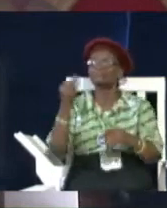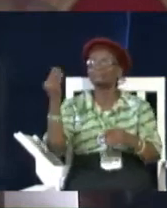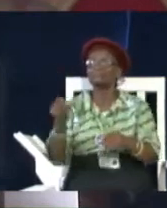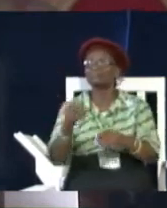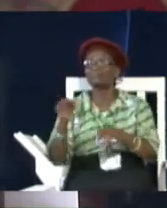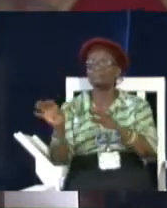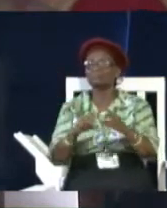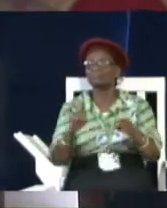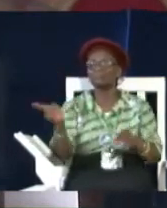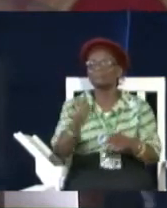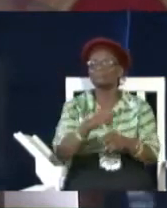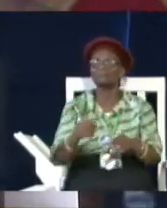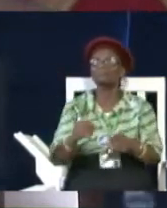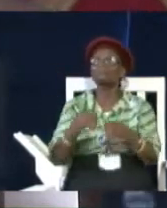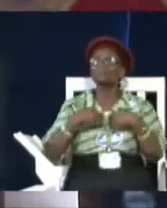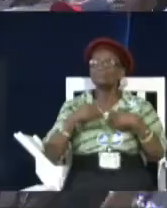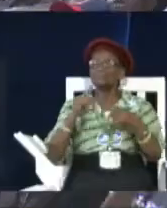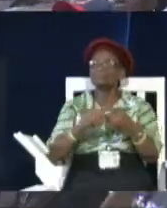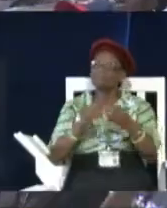Answer me very well.